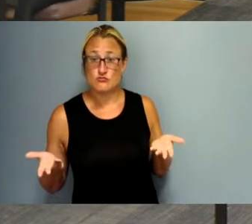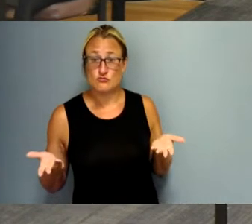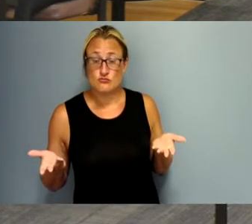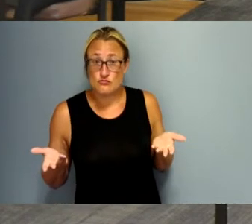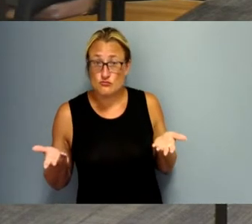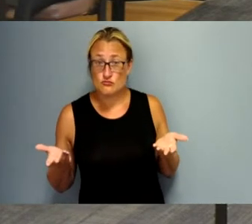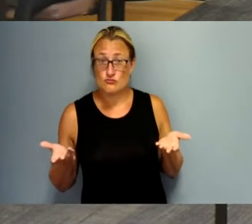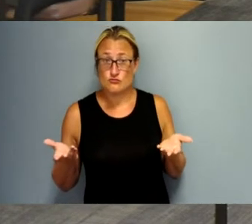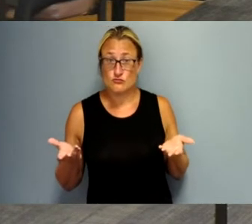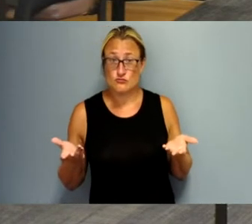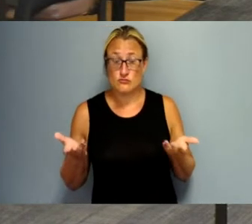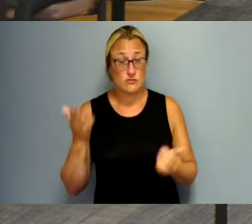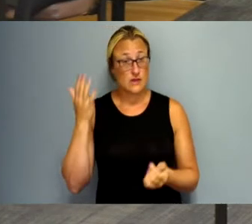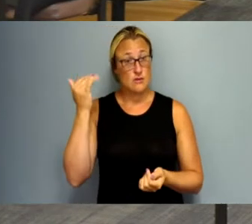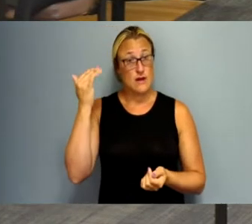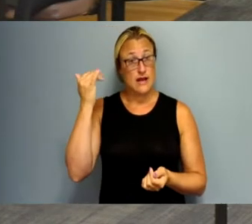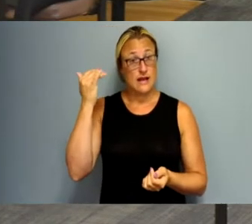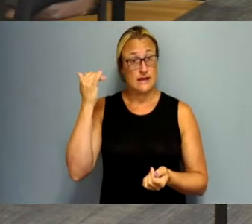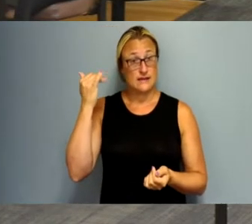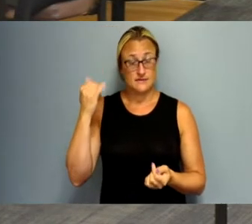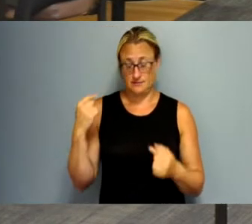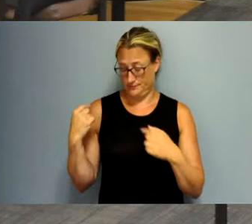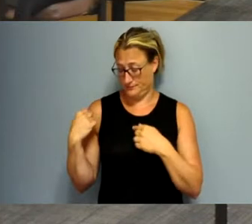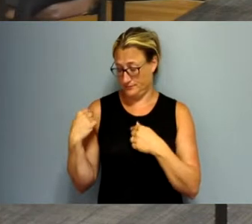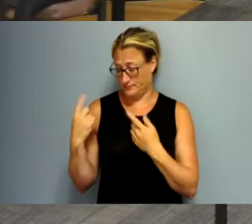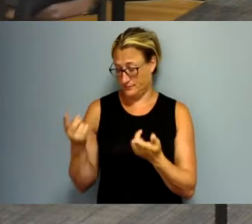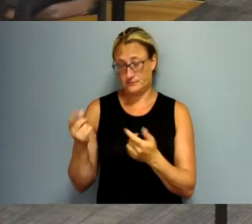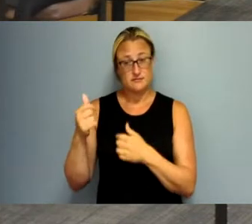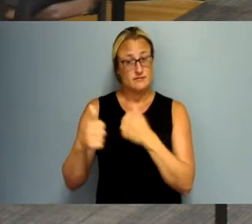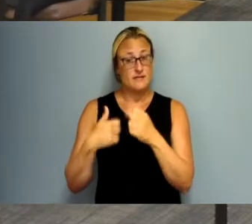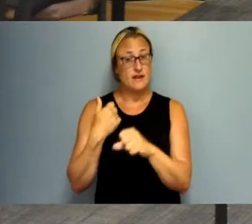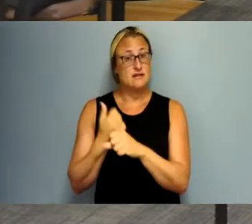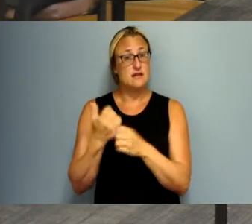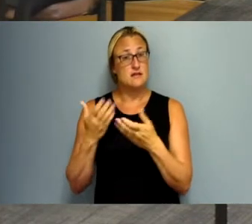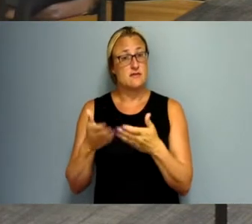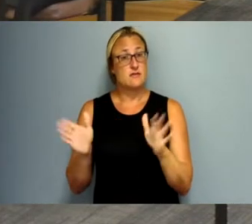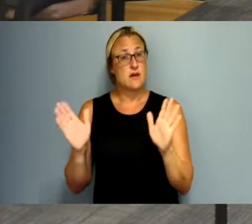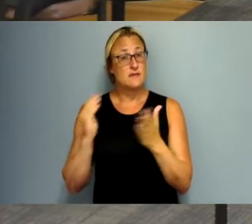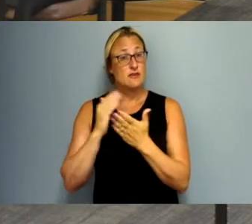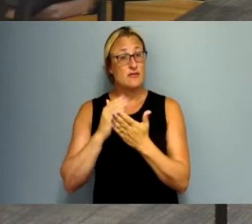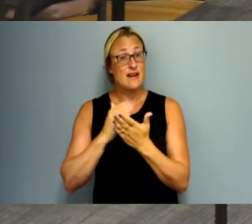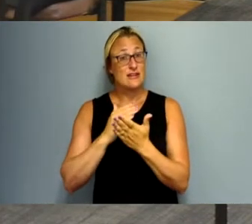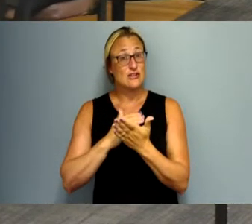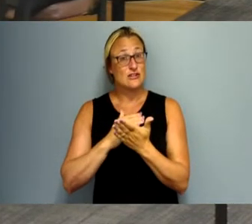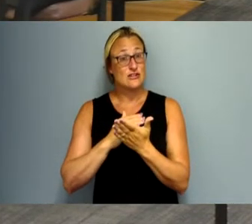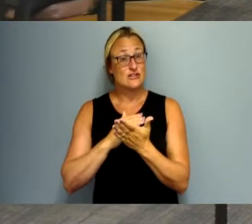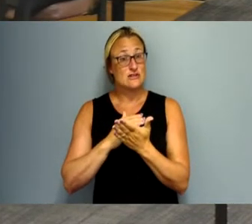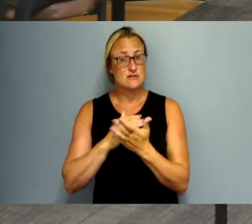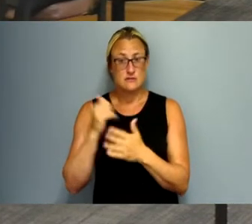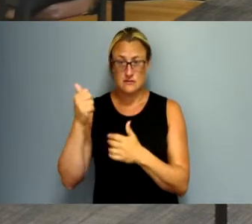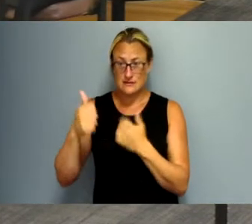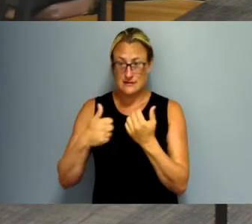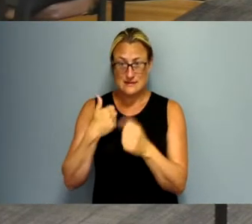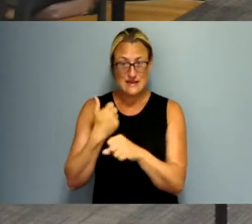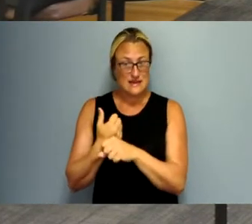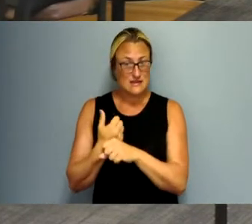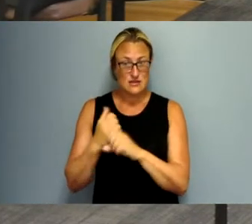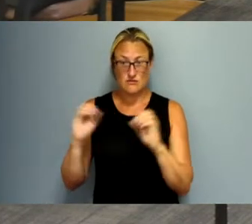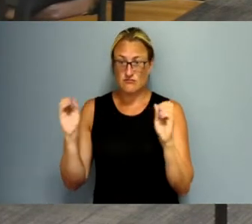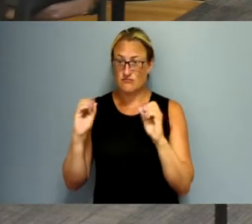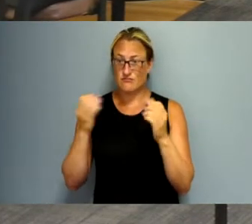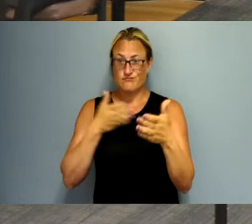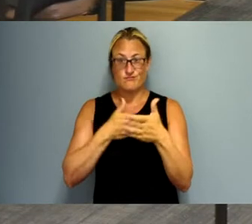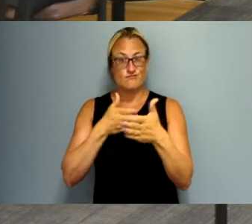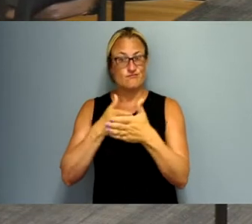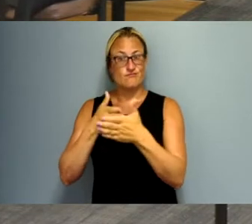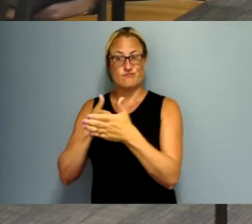Because in the last 10 years of public records, you guys went 10 years without suing one person in this county for a